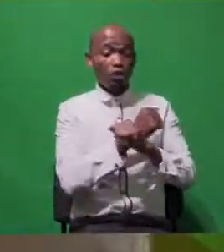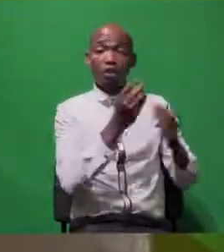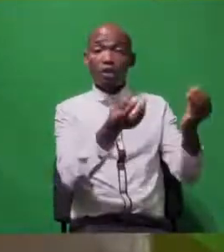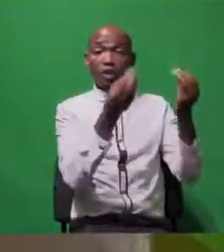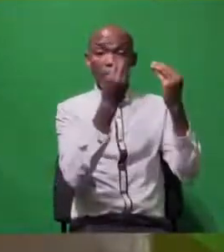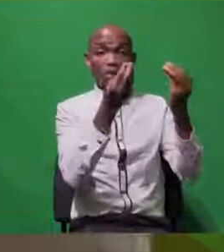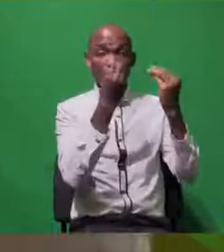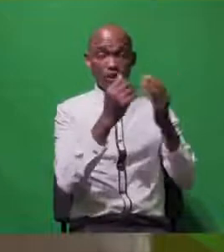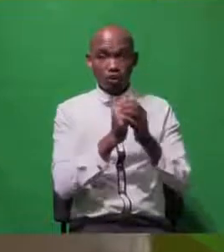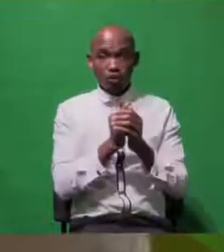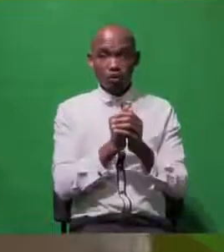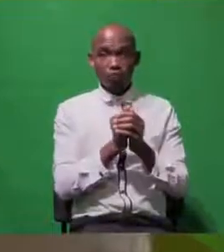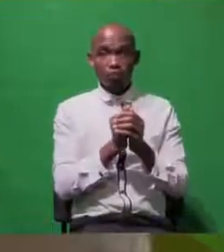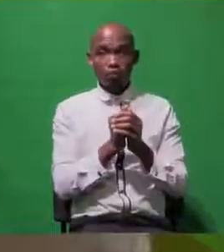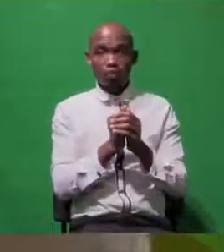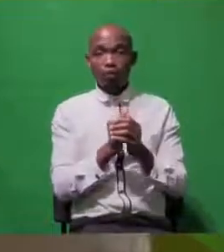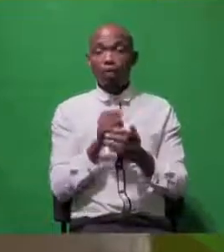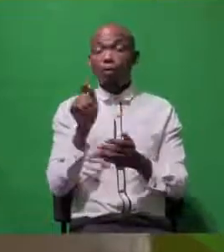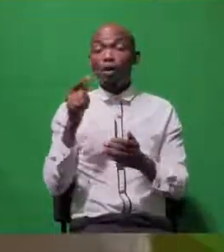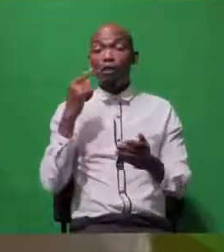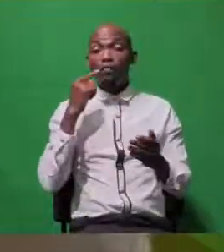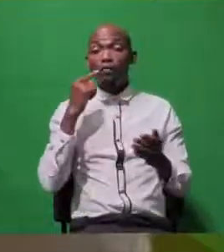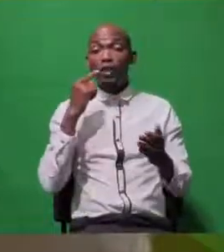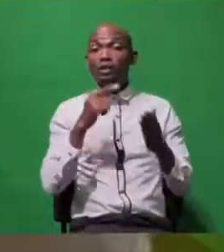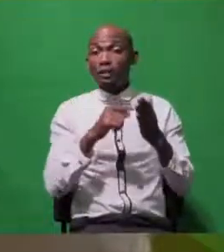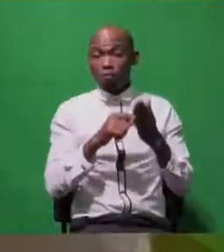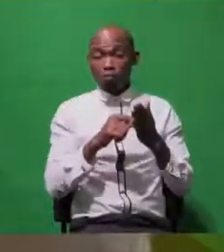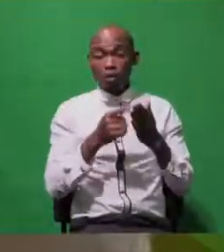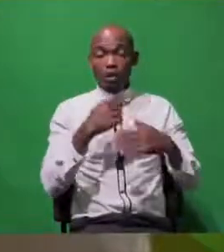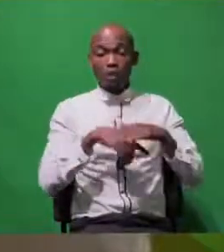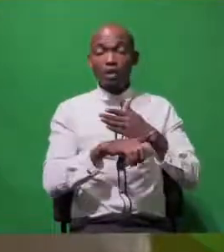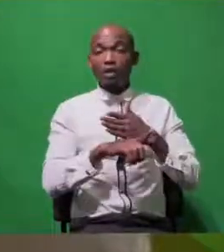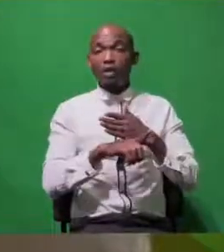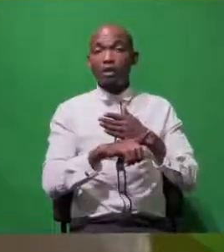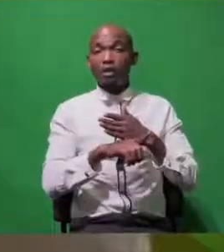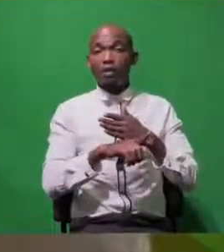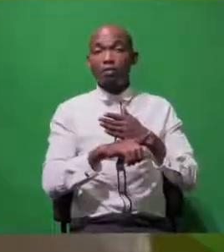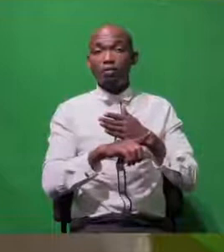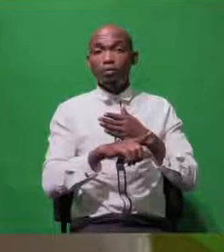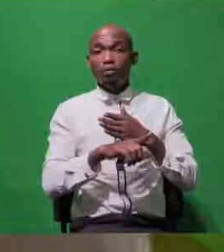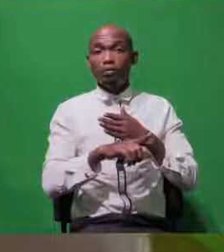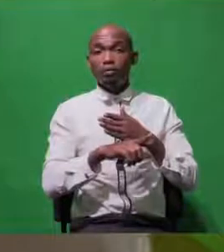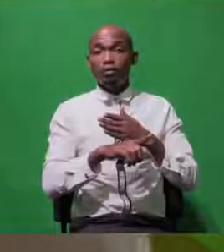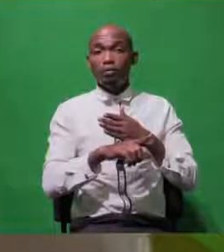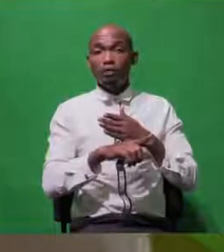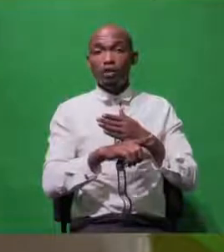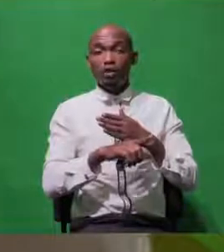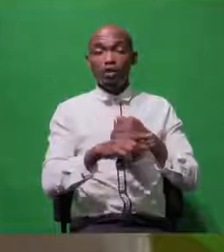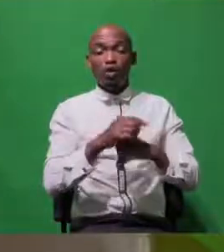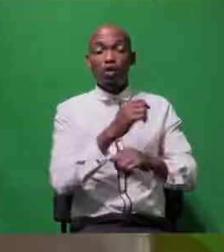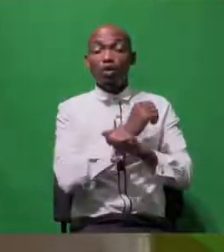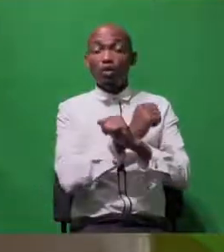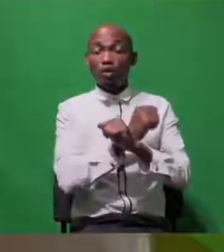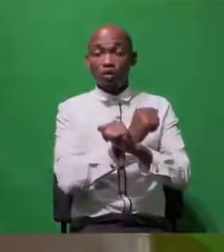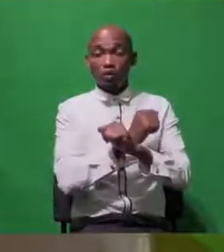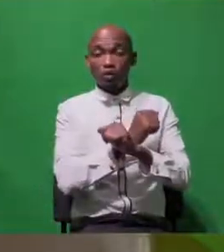education. One of the examples of colonial social services introduced in Africa was